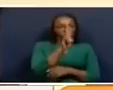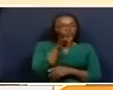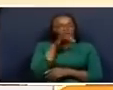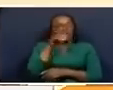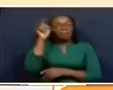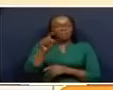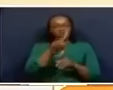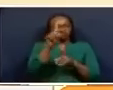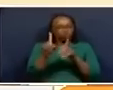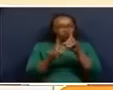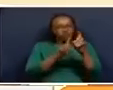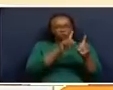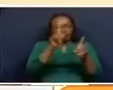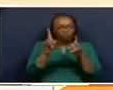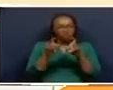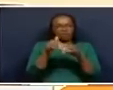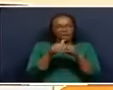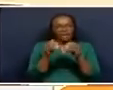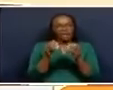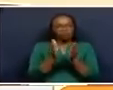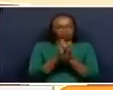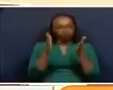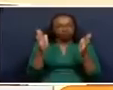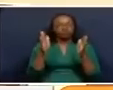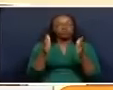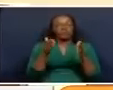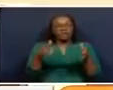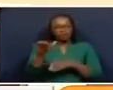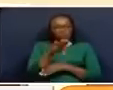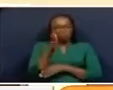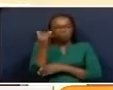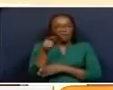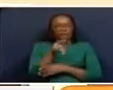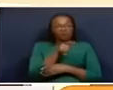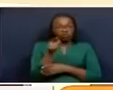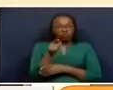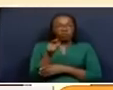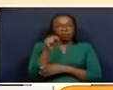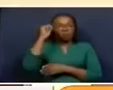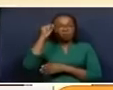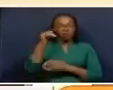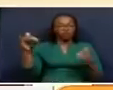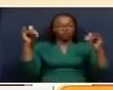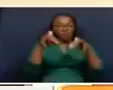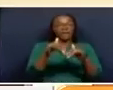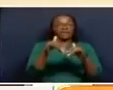in a cerebral environment, because your typical political rallies,